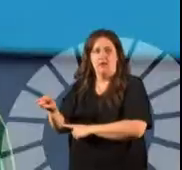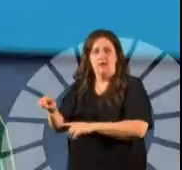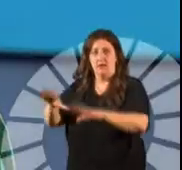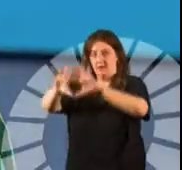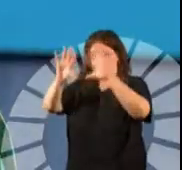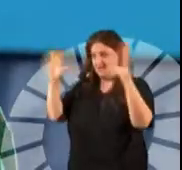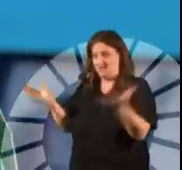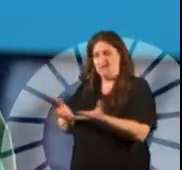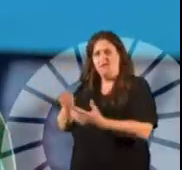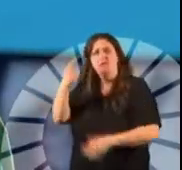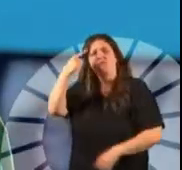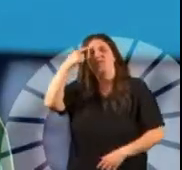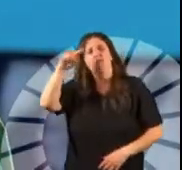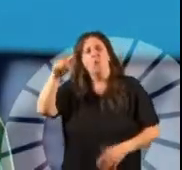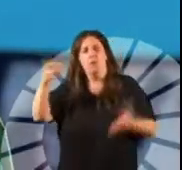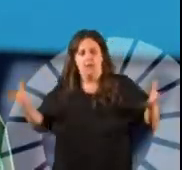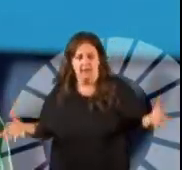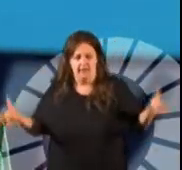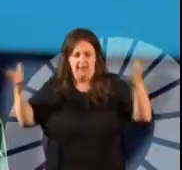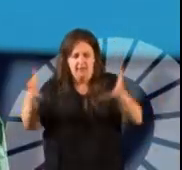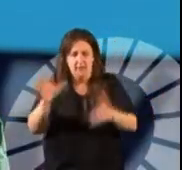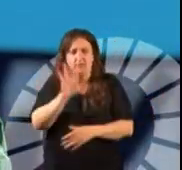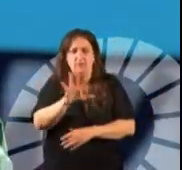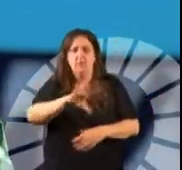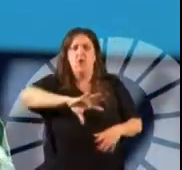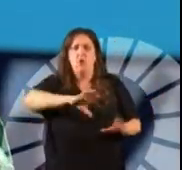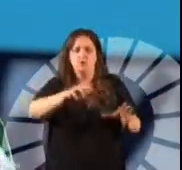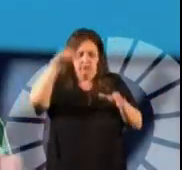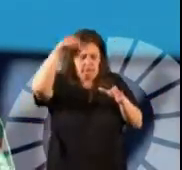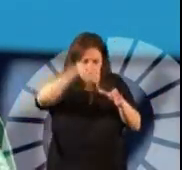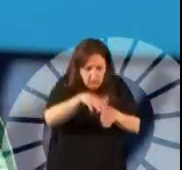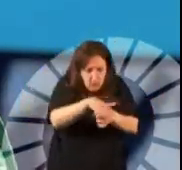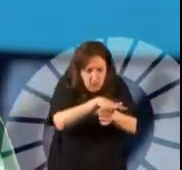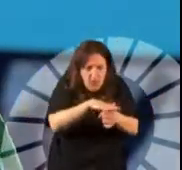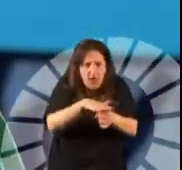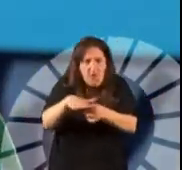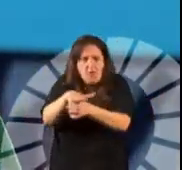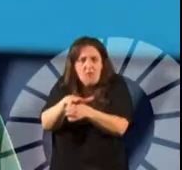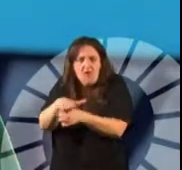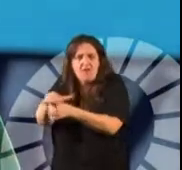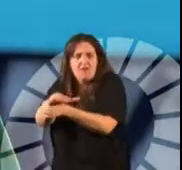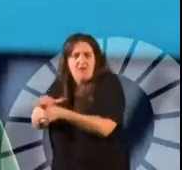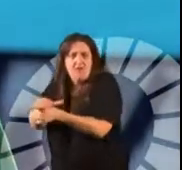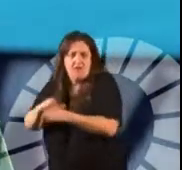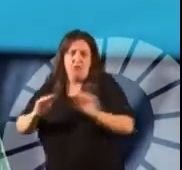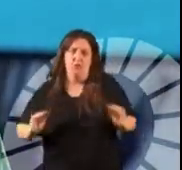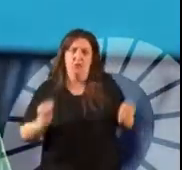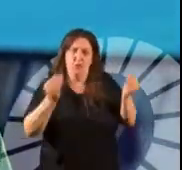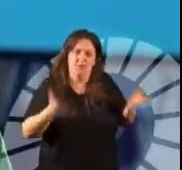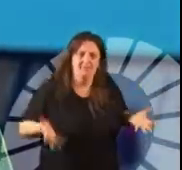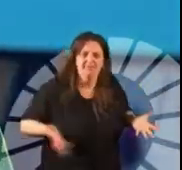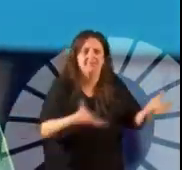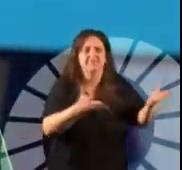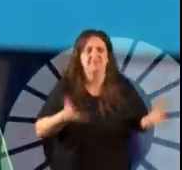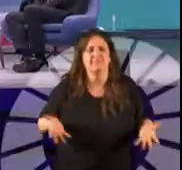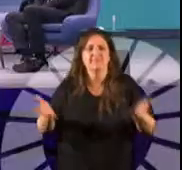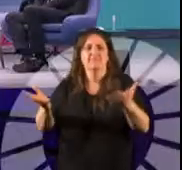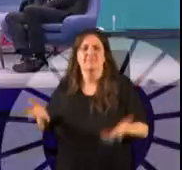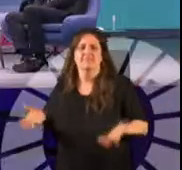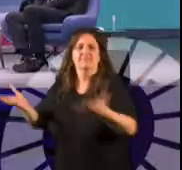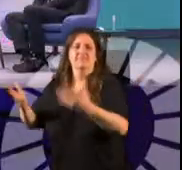organizations to do their work. And of course, member states have committed to